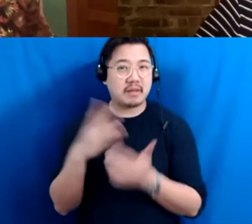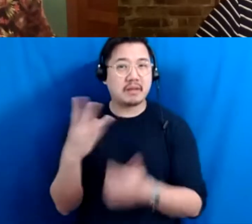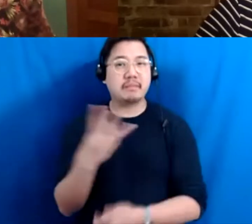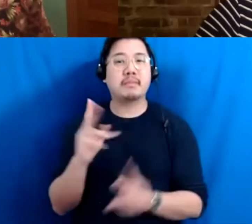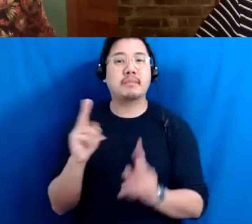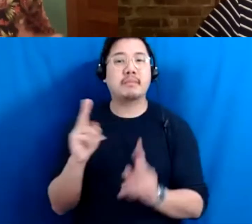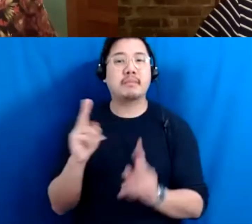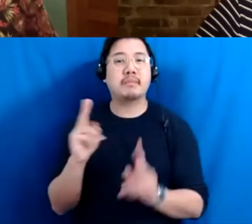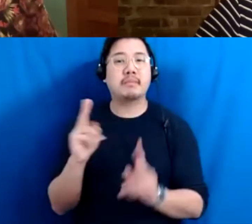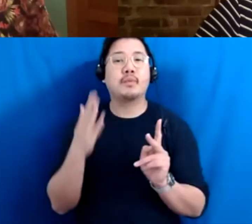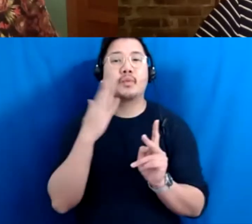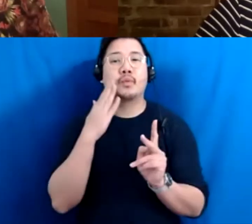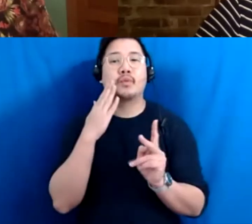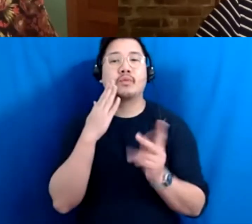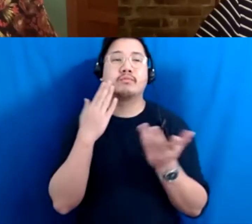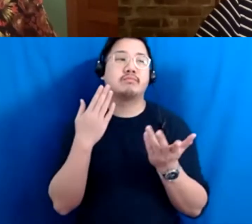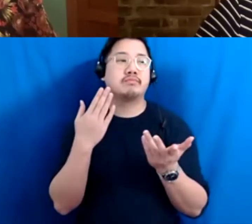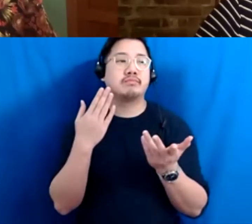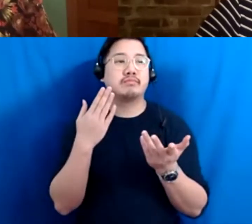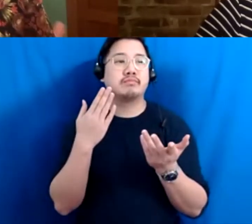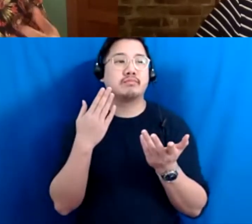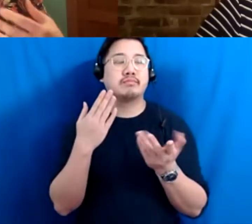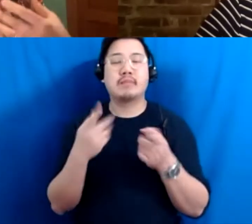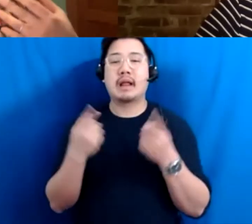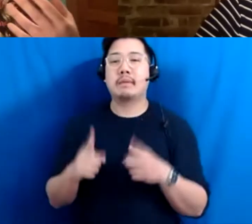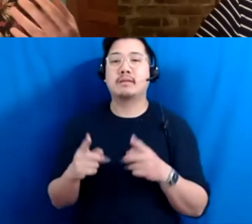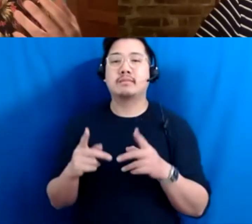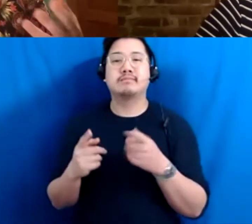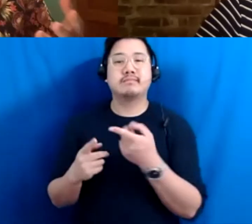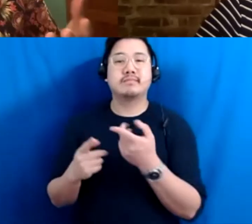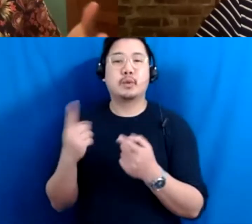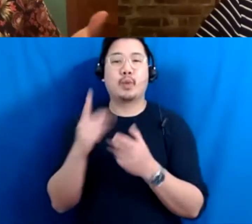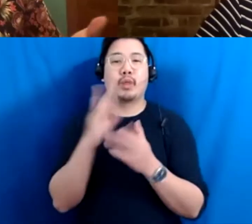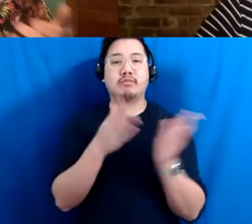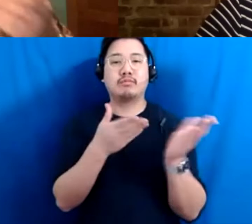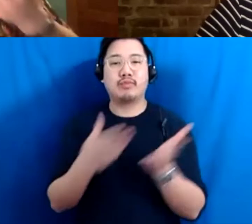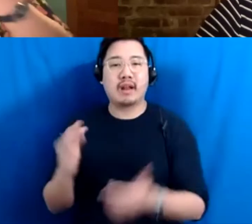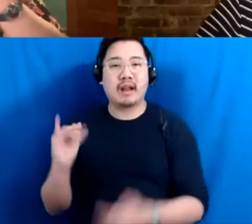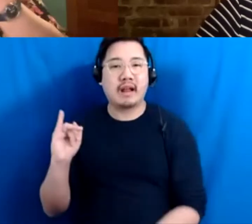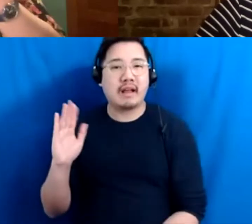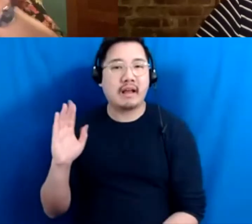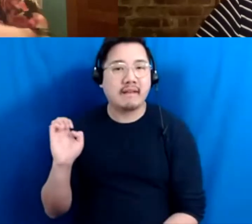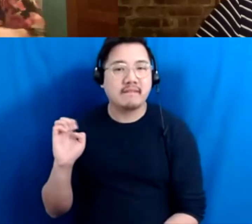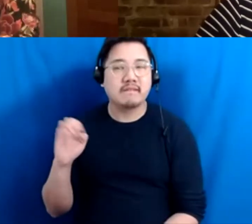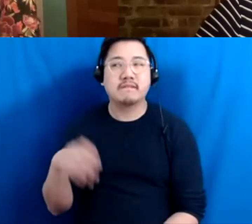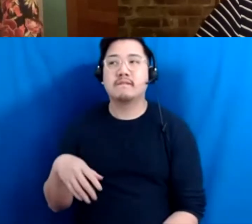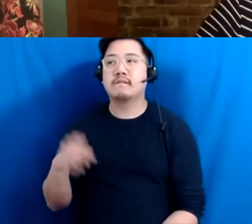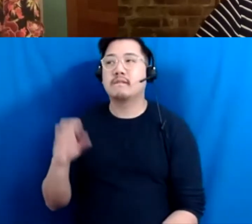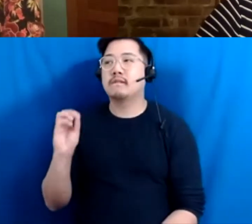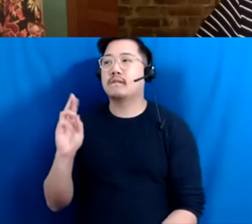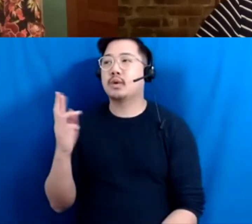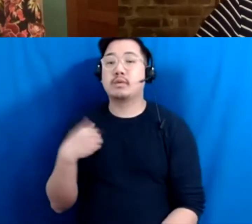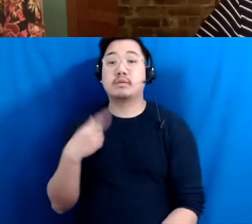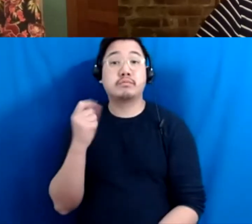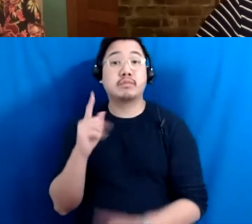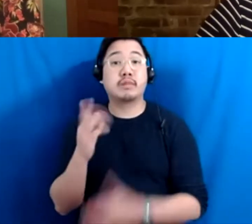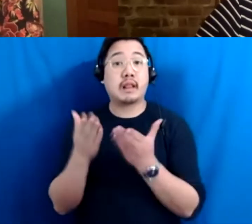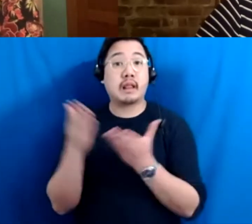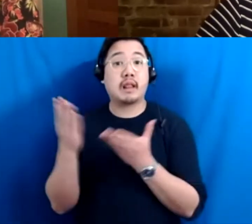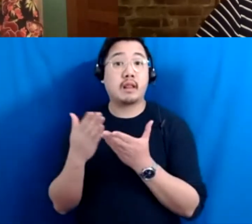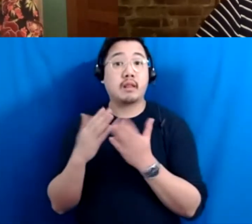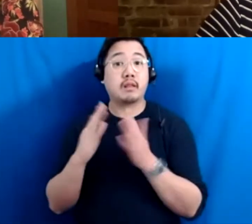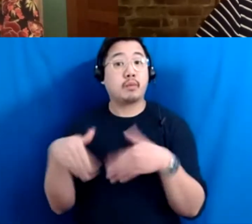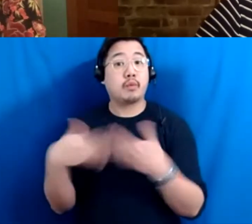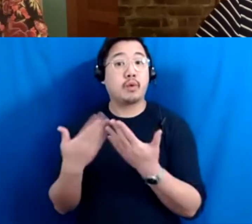their delivery of ice, or their services would be provided along the back alleys